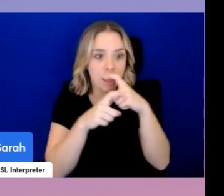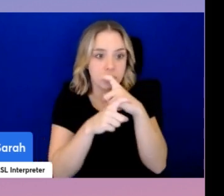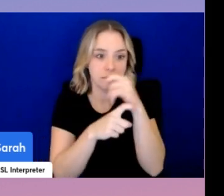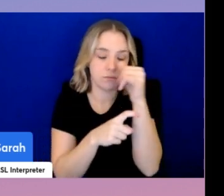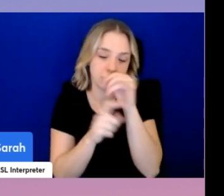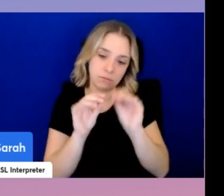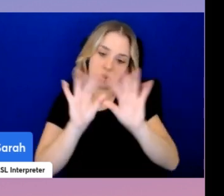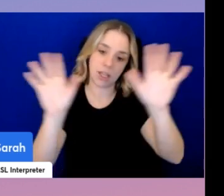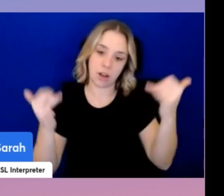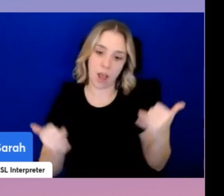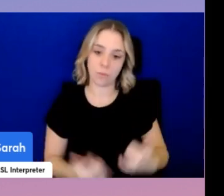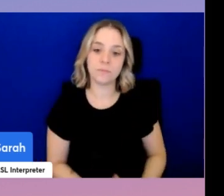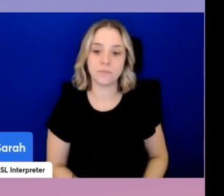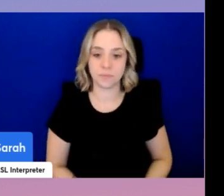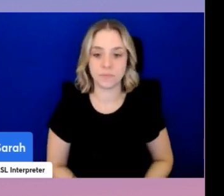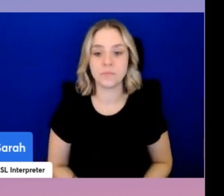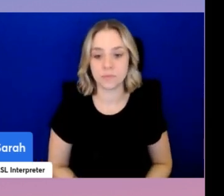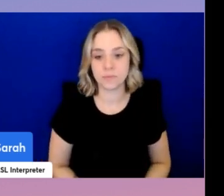clear.